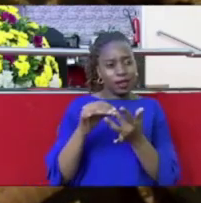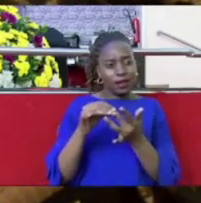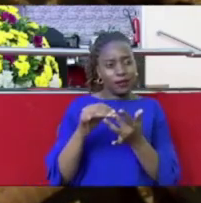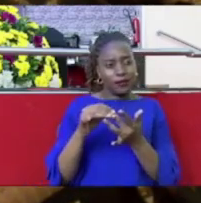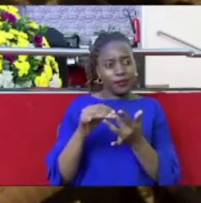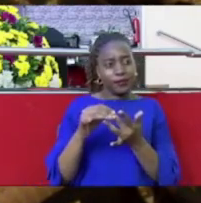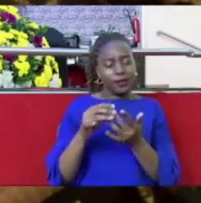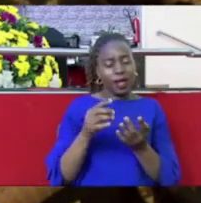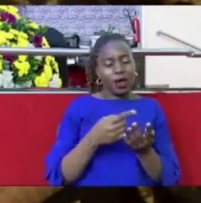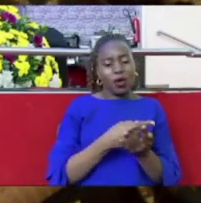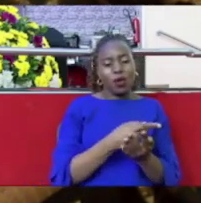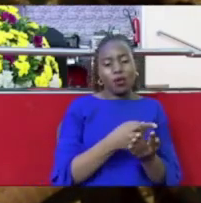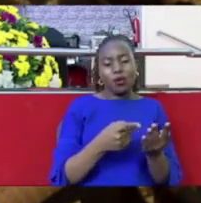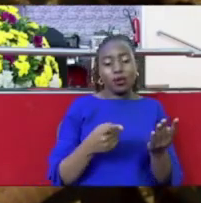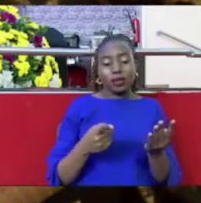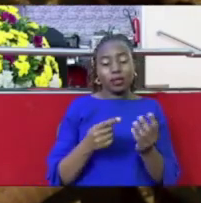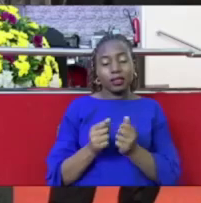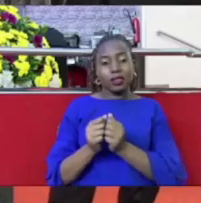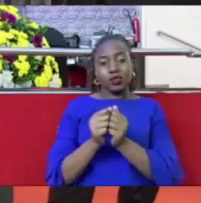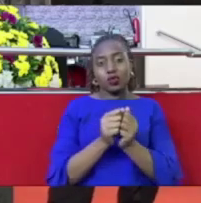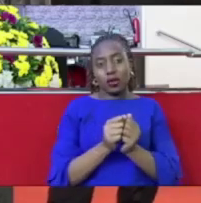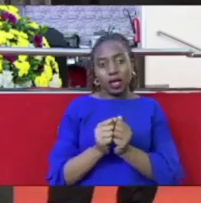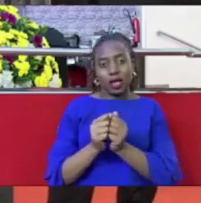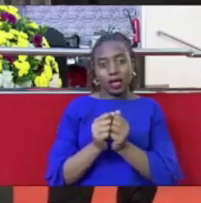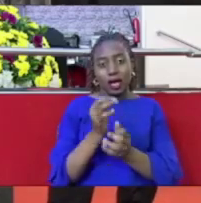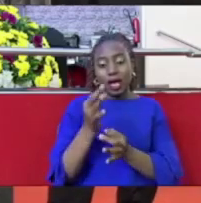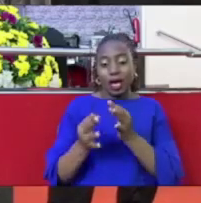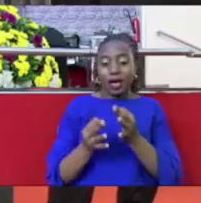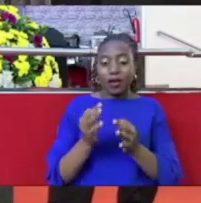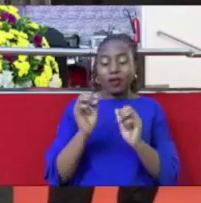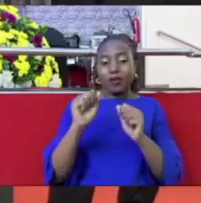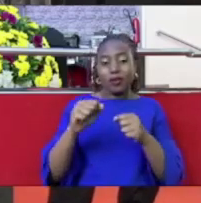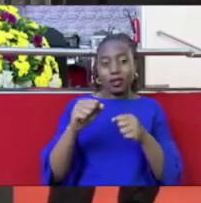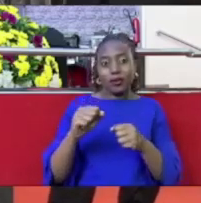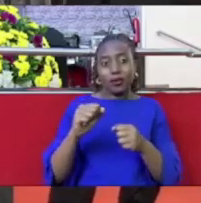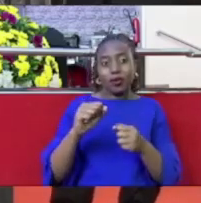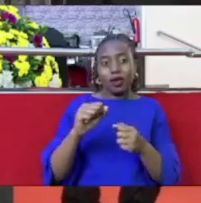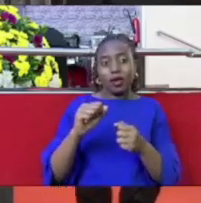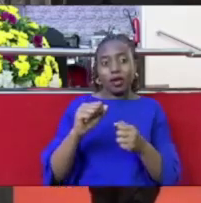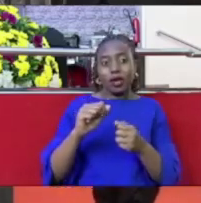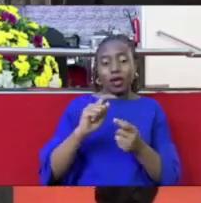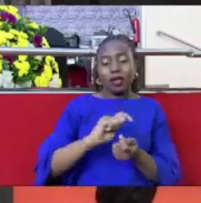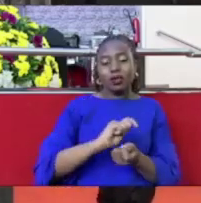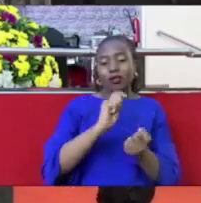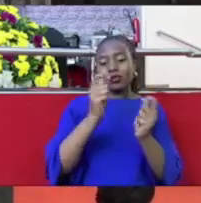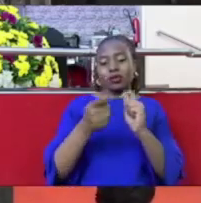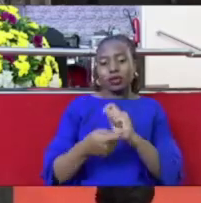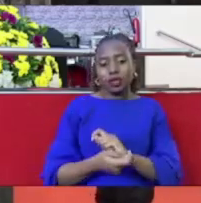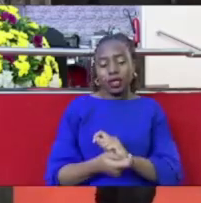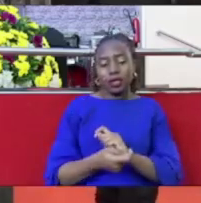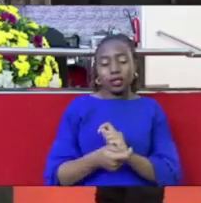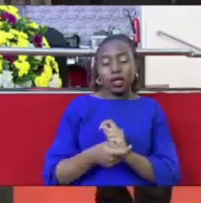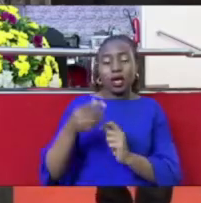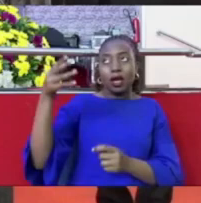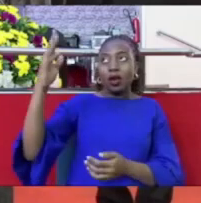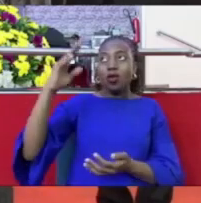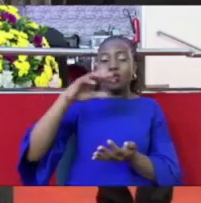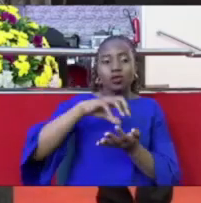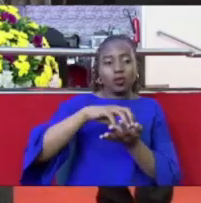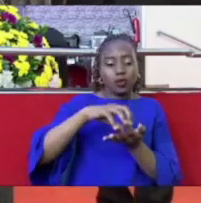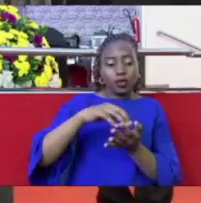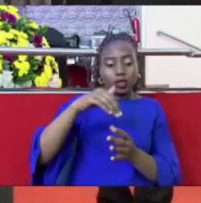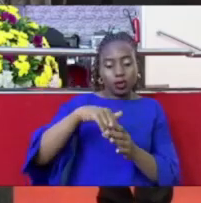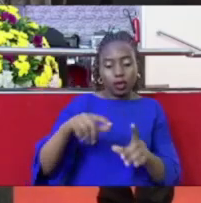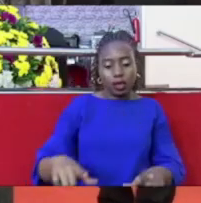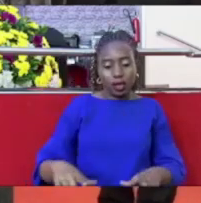things put together, if there's going to take the place where God wants to be glorified. Haya mambo yote ikiwa kija atazuia hata atachukua